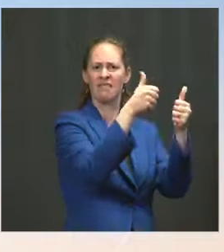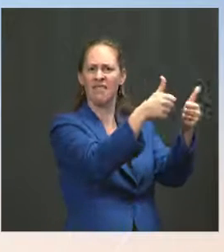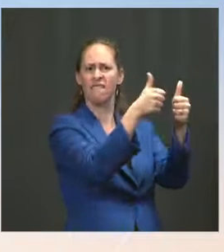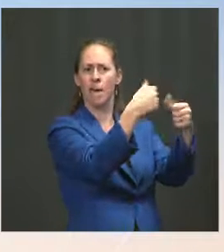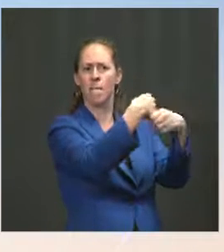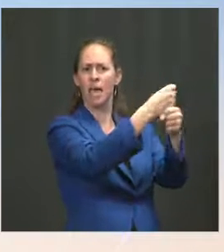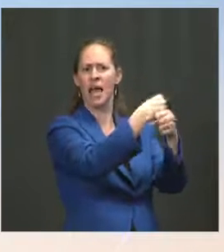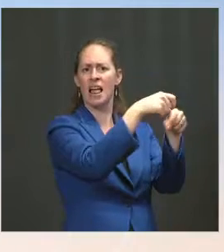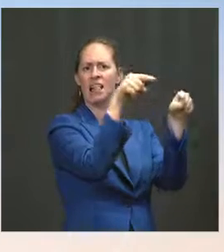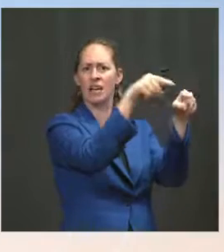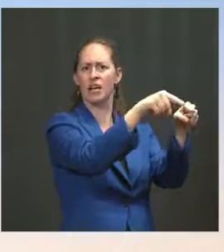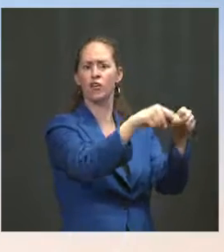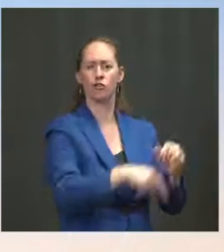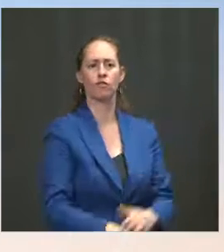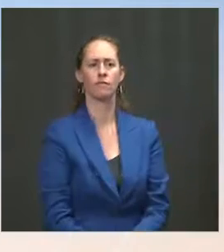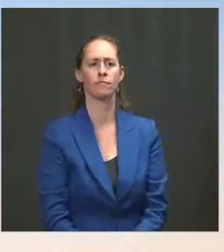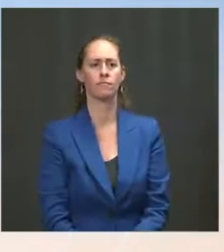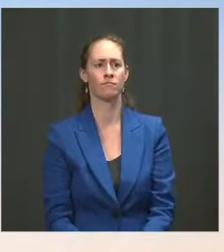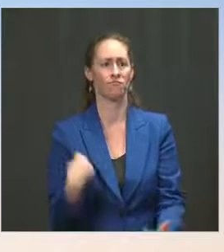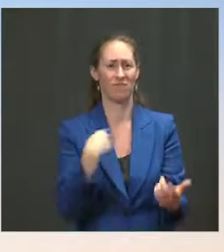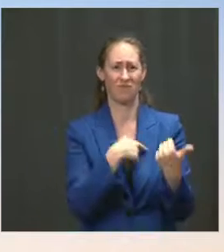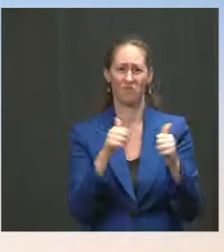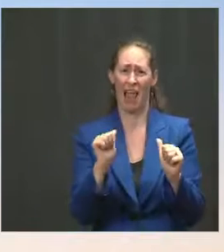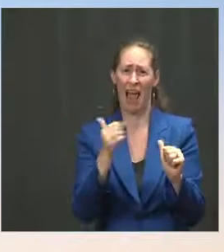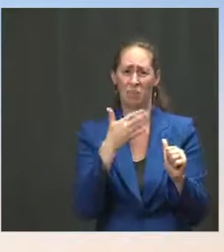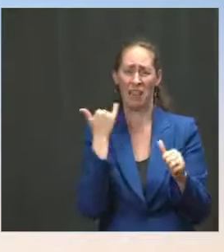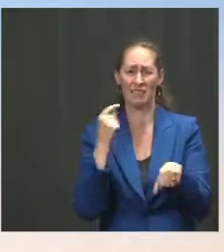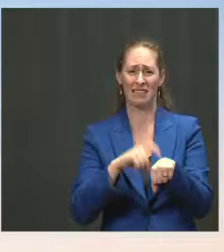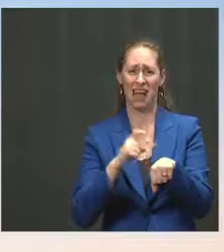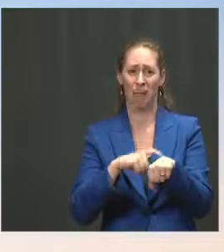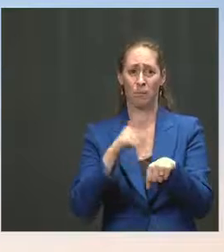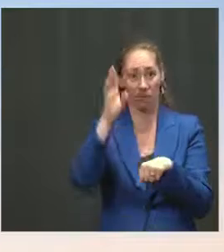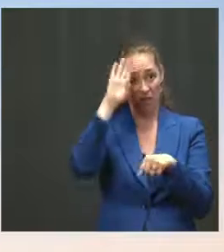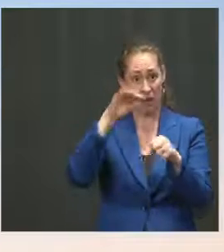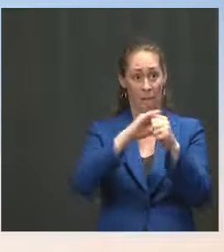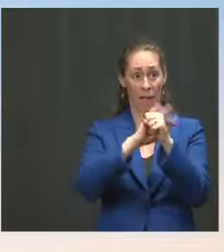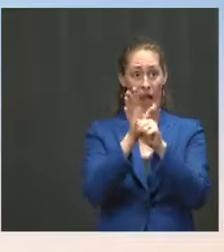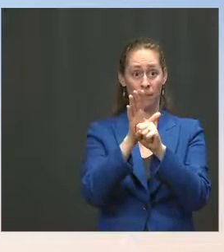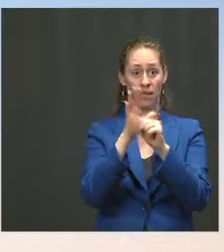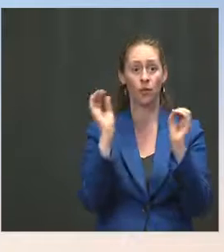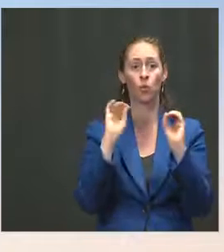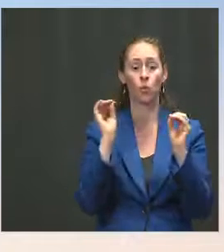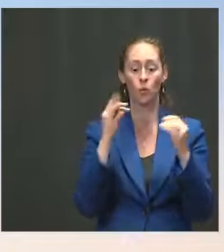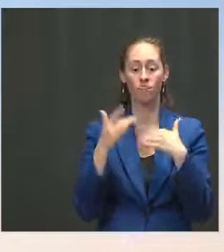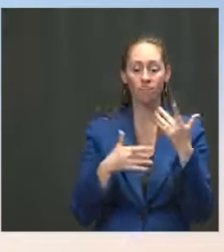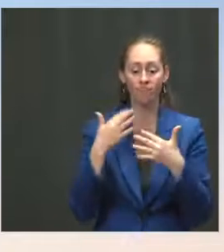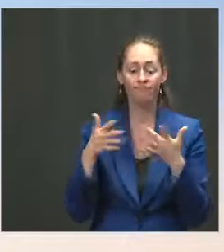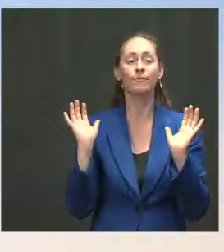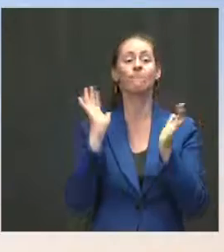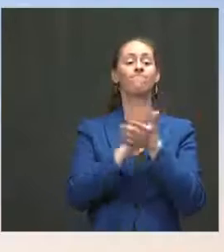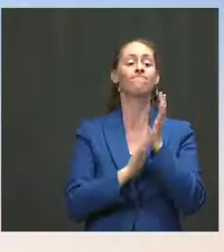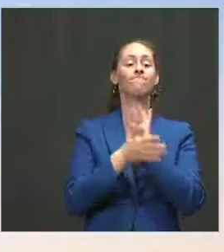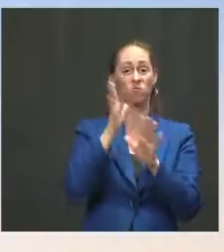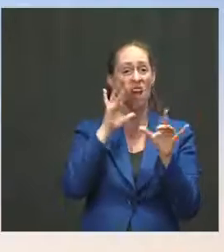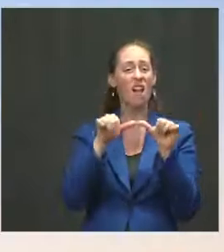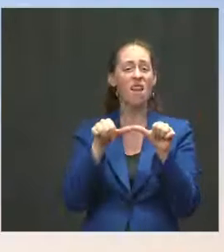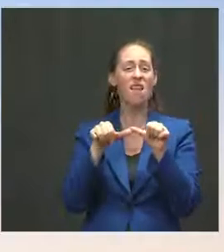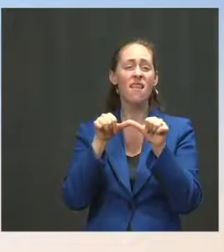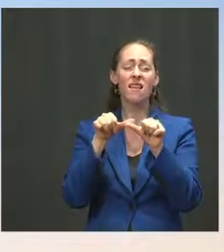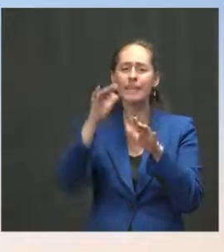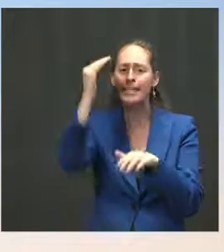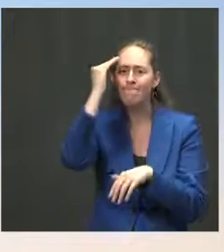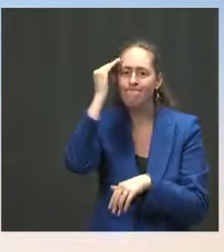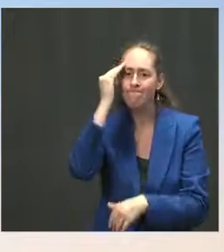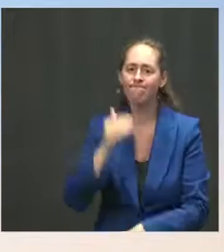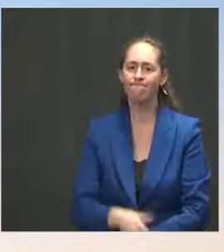as we can. We know that the pandemic knows no borders. On Guinea, is the White House doing anything to support Guinea